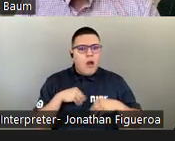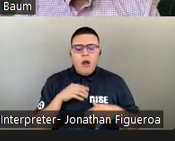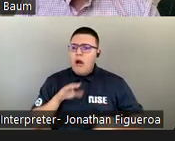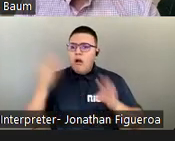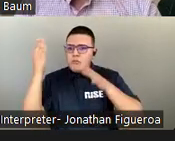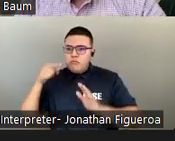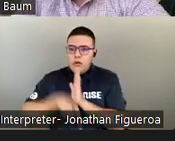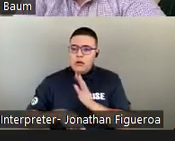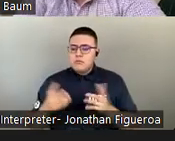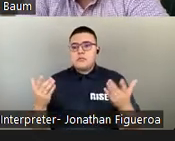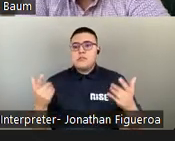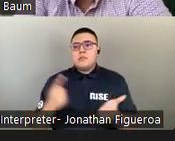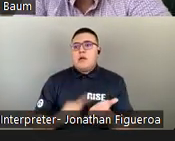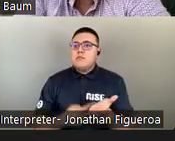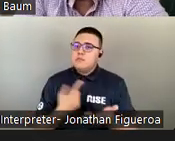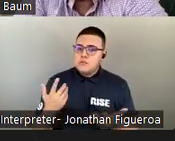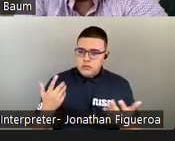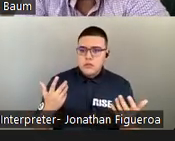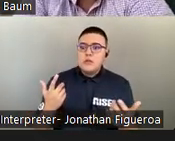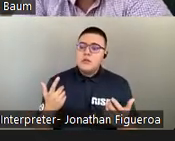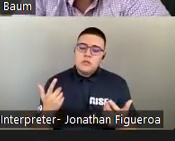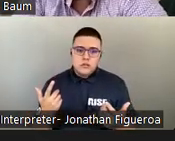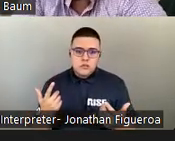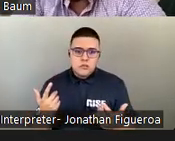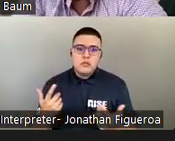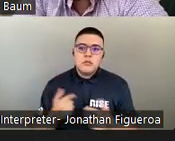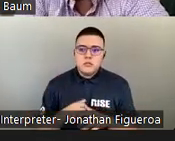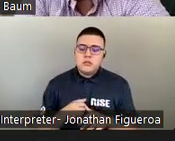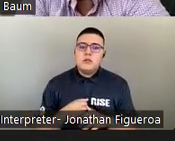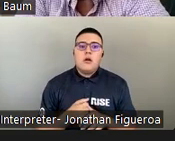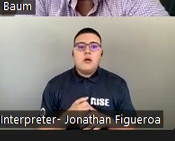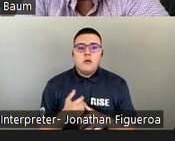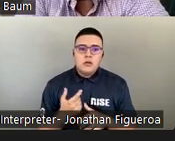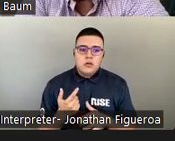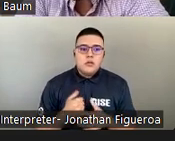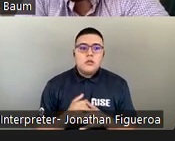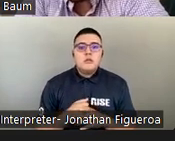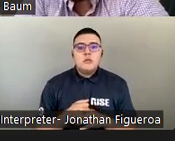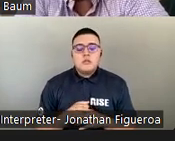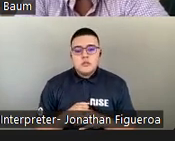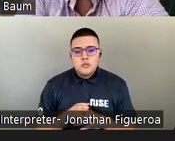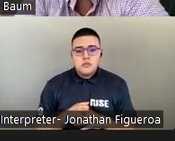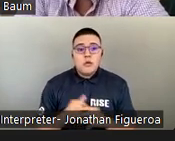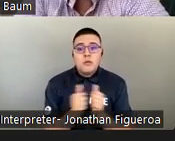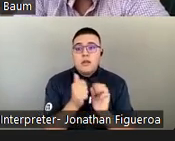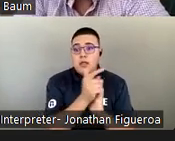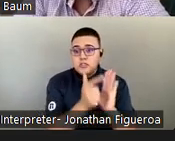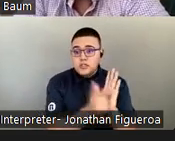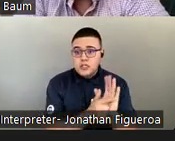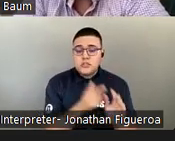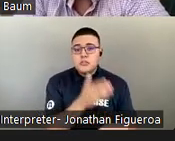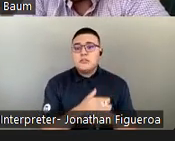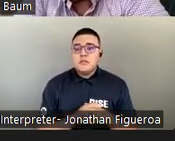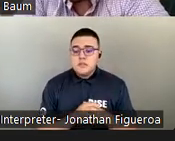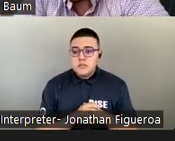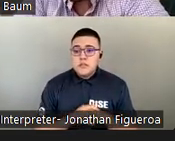sync. And this is what we need to think about when it comes to this, when it comes to legislation.